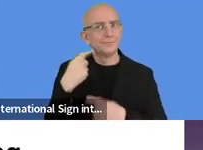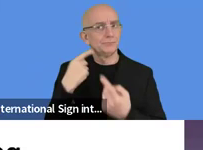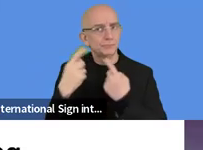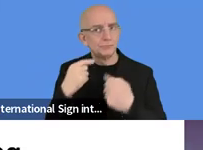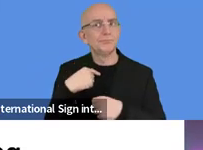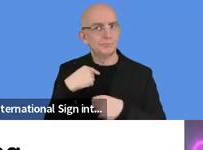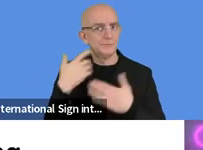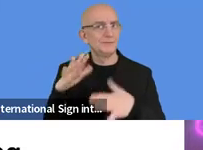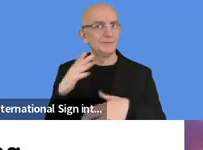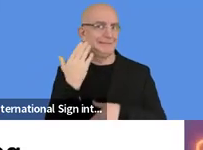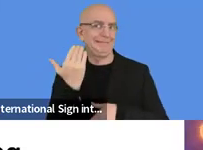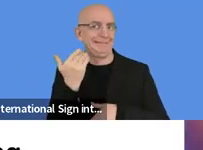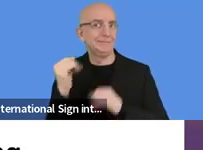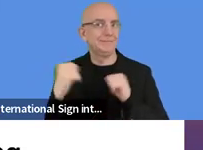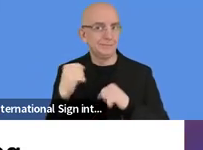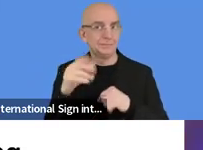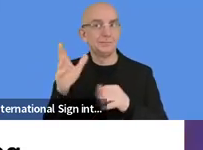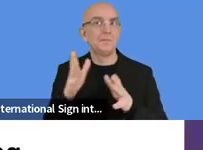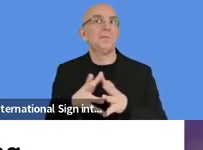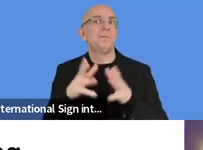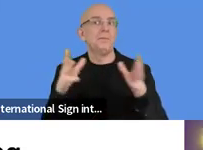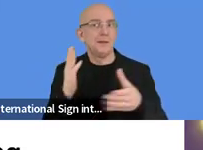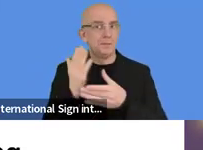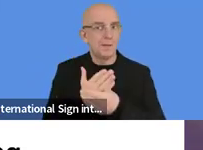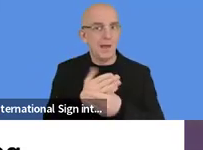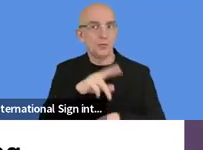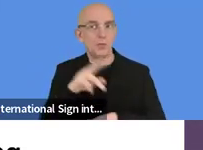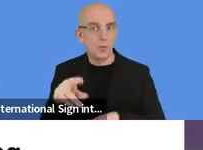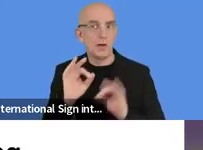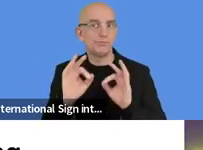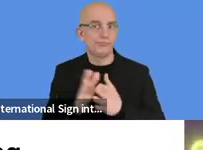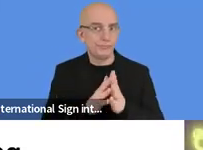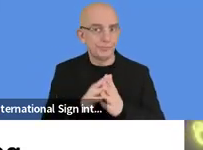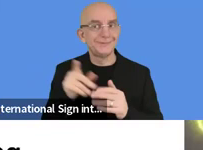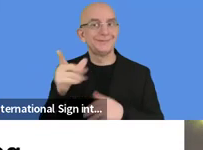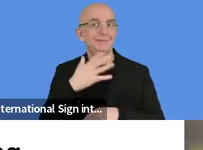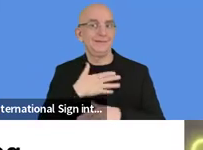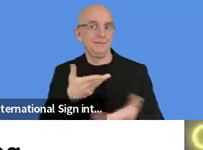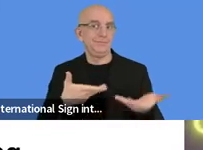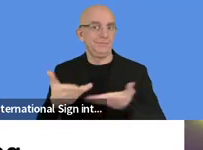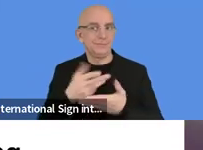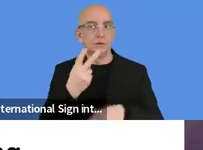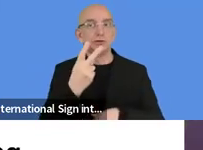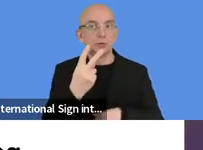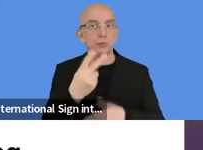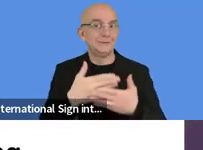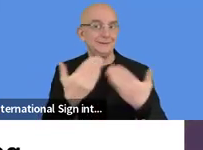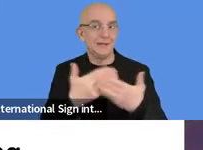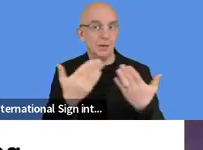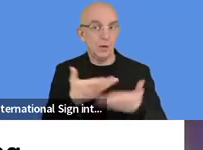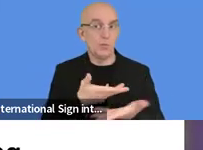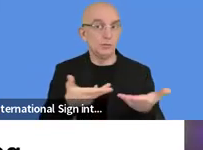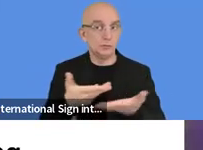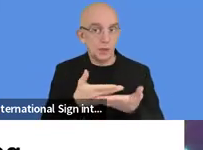we just met with the biggest bank in Norway, really, really excited. They want us to run this 2-day workshop. And I said, and I told them we could do